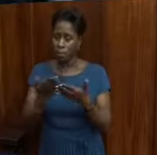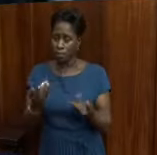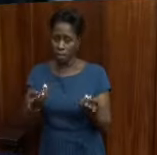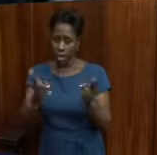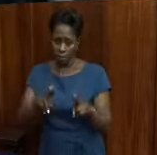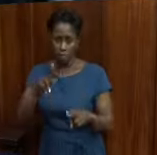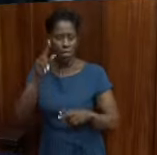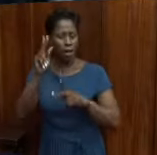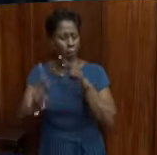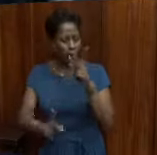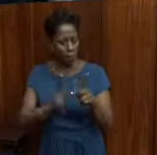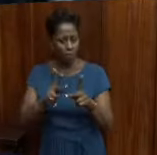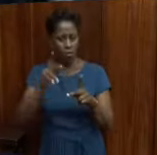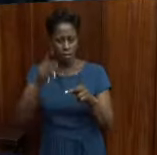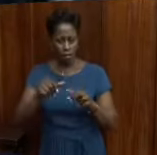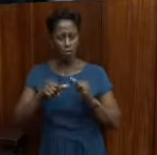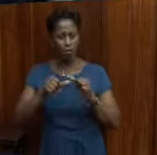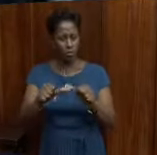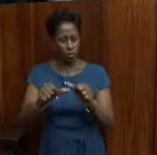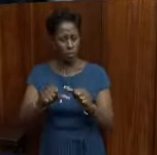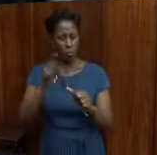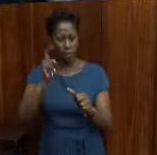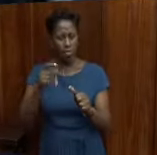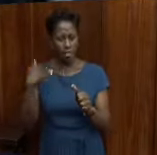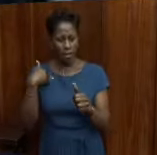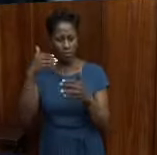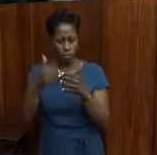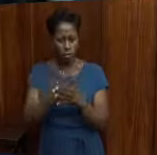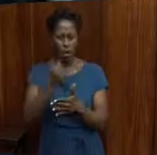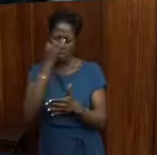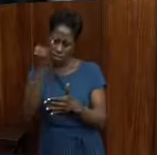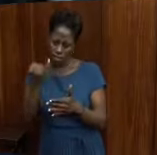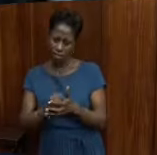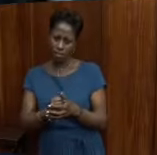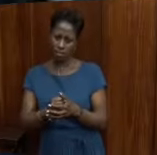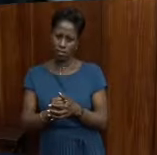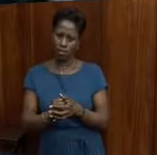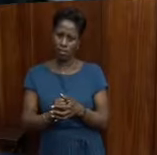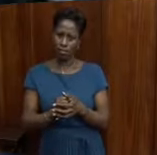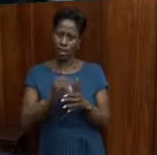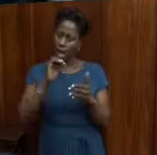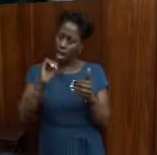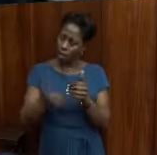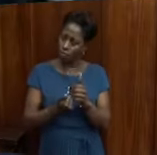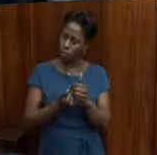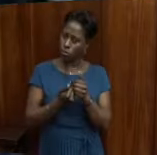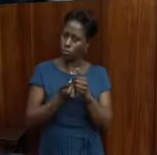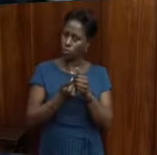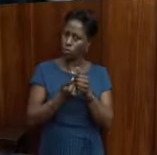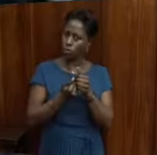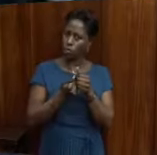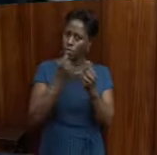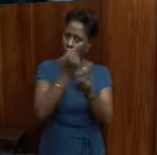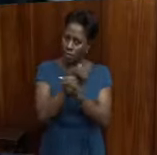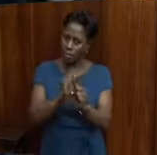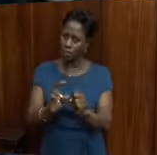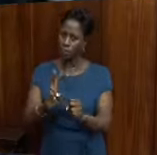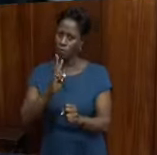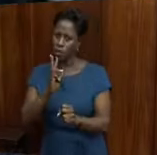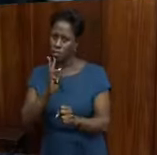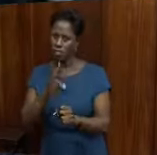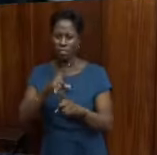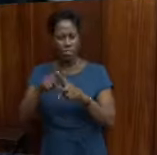fund project with interventions for water security, soil conservation and management, establishment of green